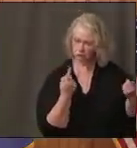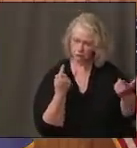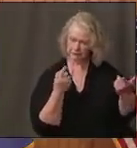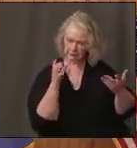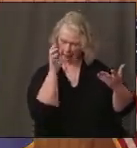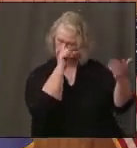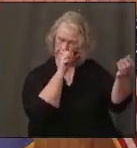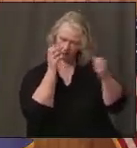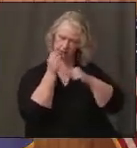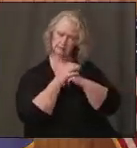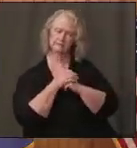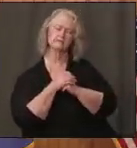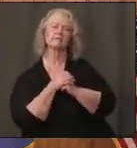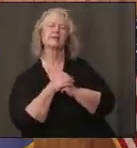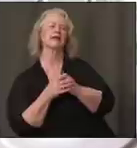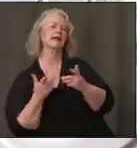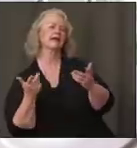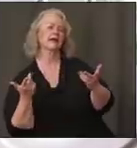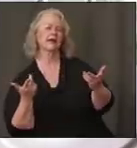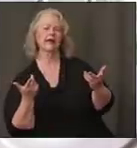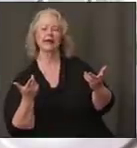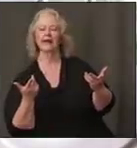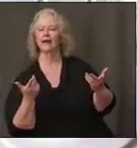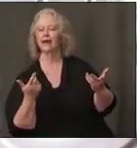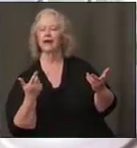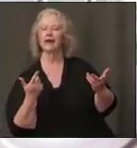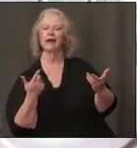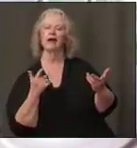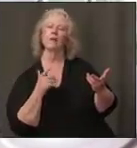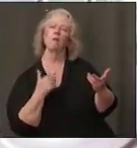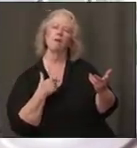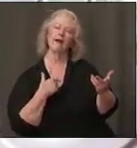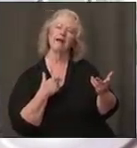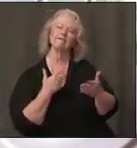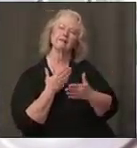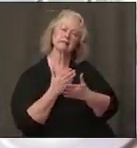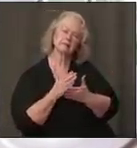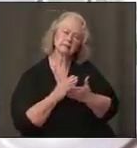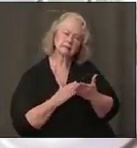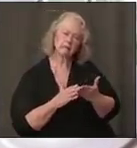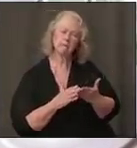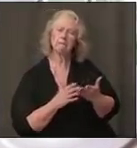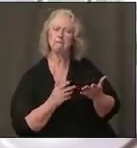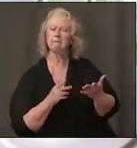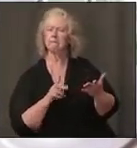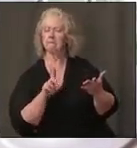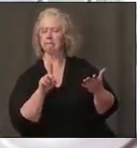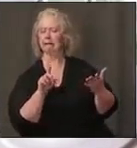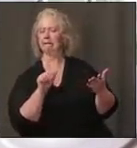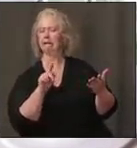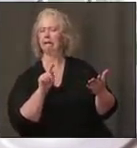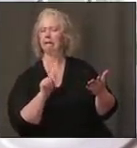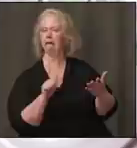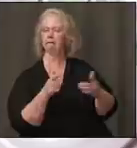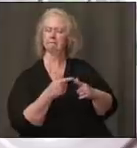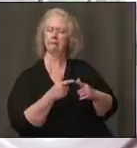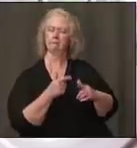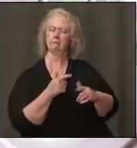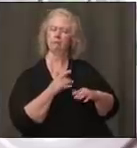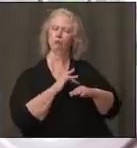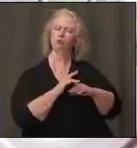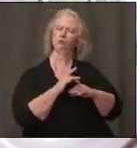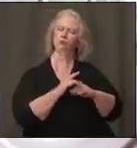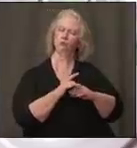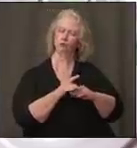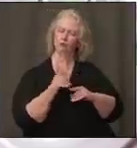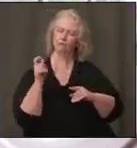prophylactic? Yeah, I mean, the only data we have is we have some case reports from early on in